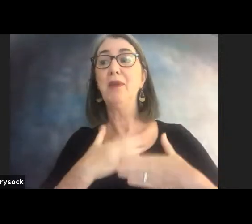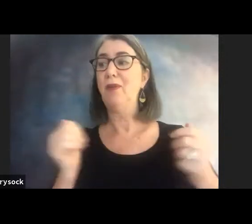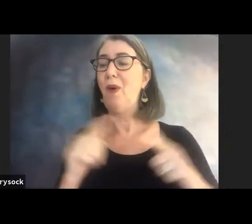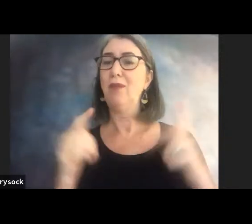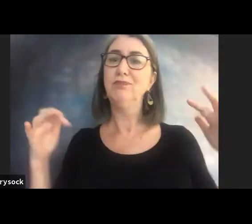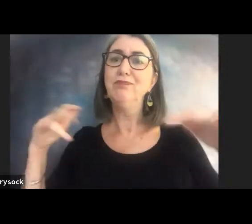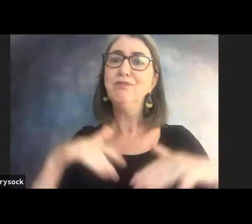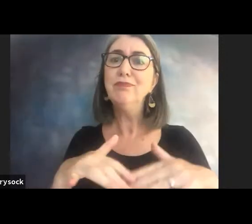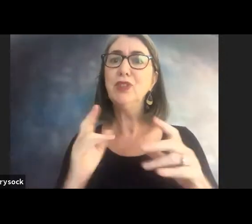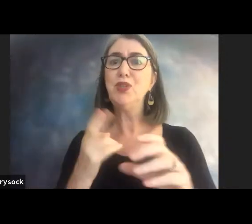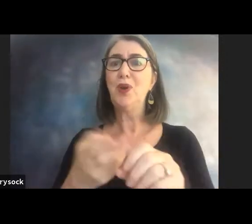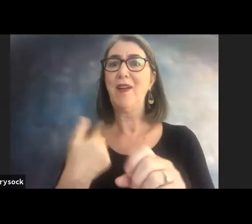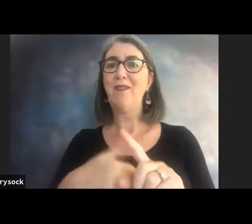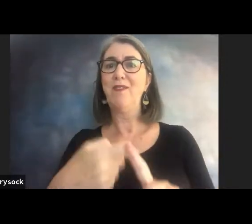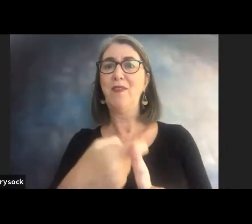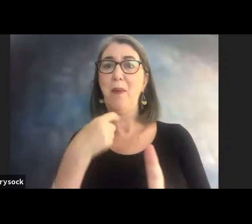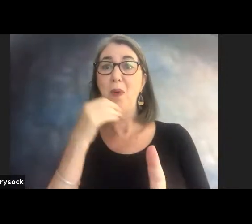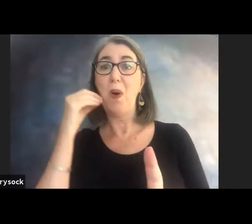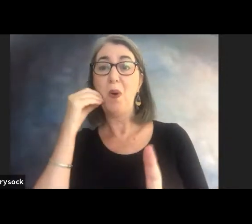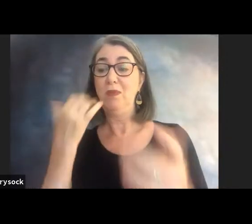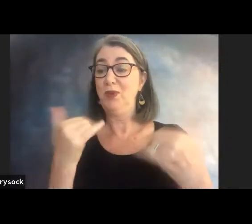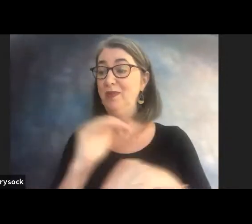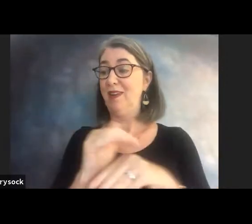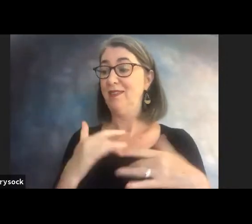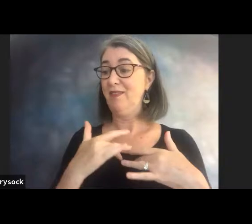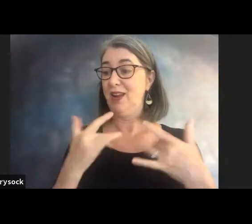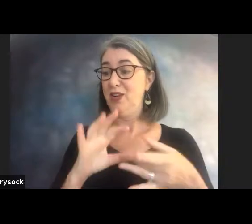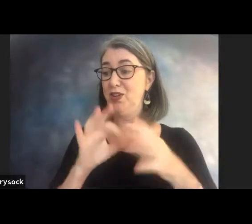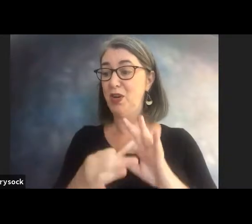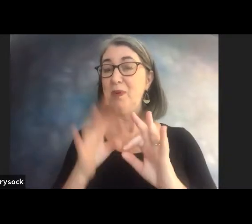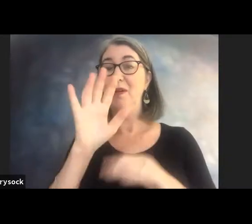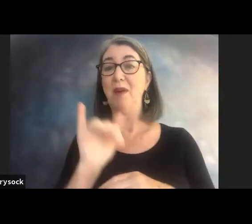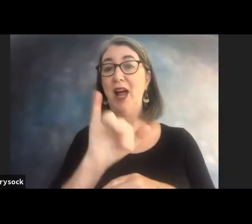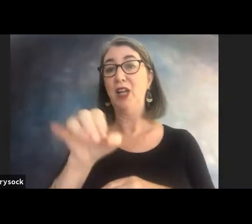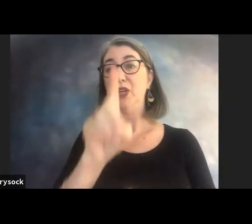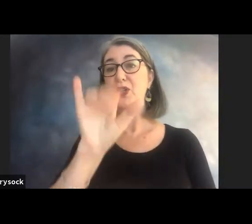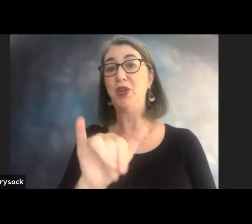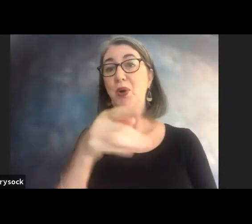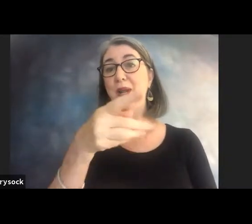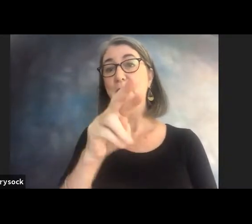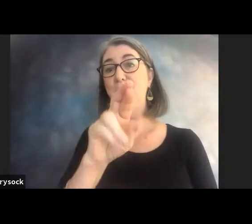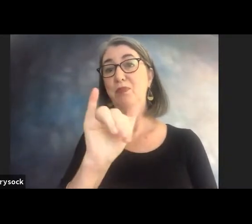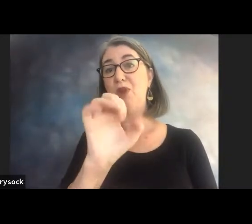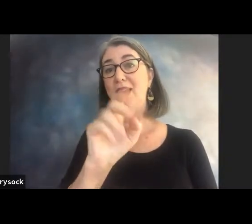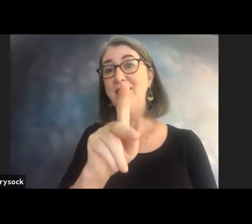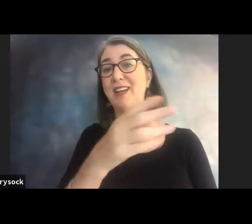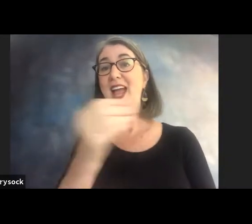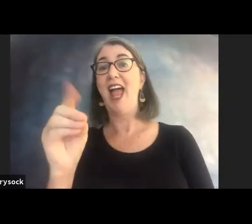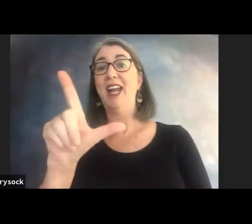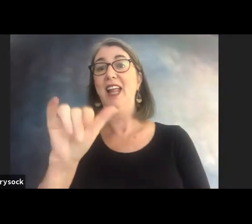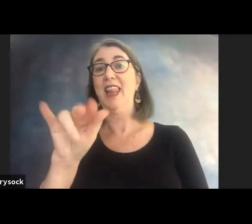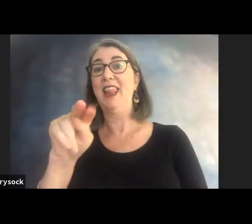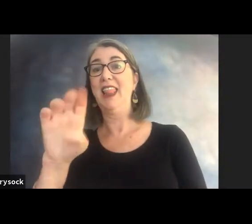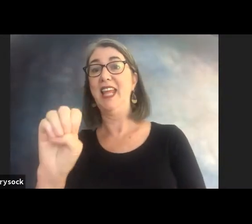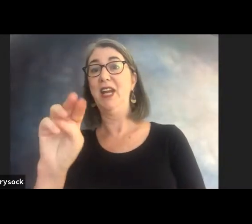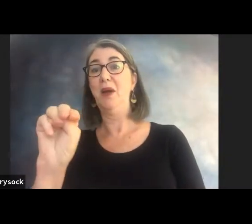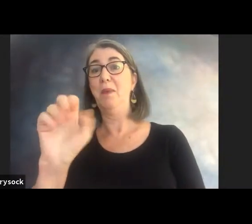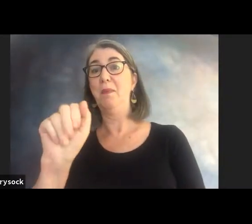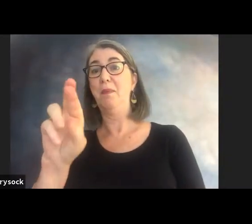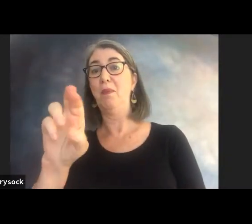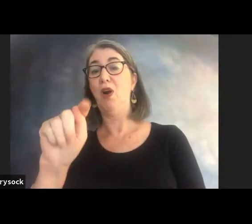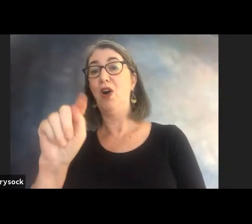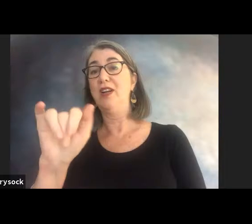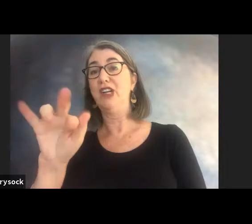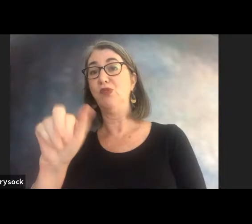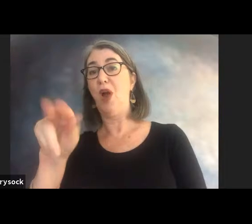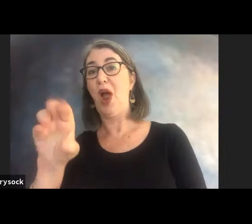from home. Tonight's event is interpreted by Jody Prysock and Lynn Martirano. Thank